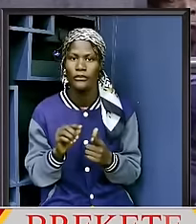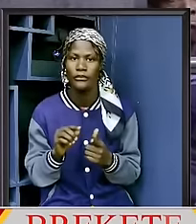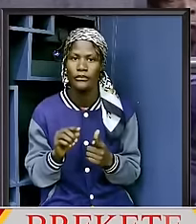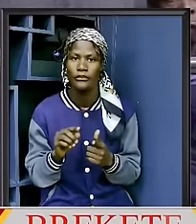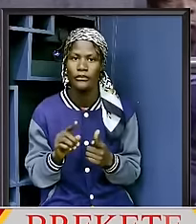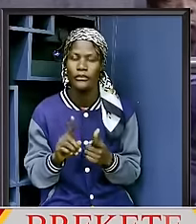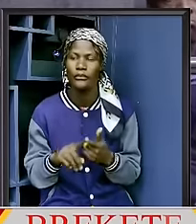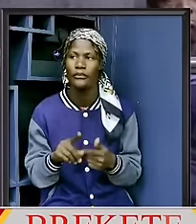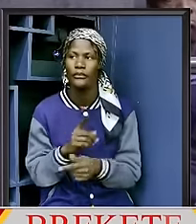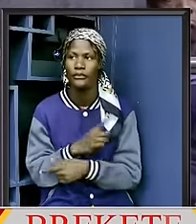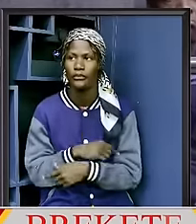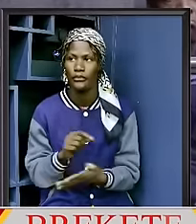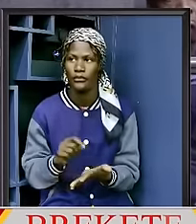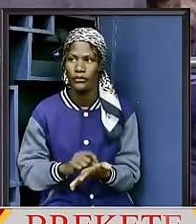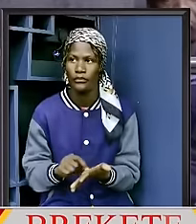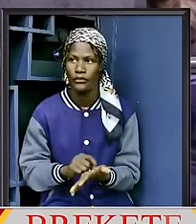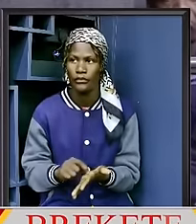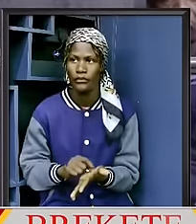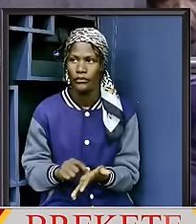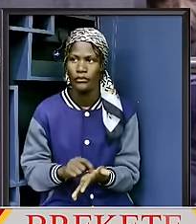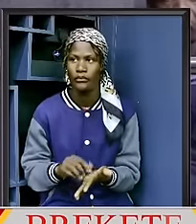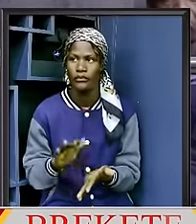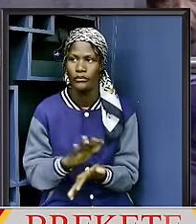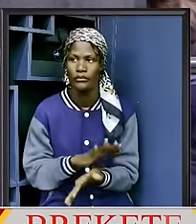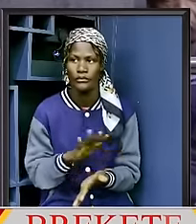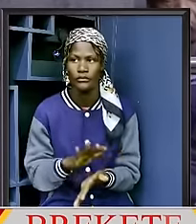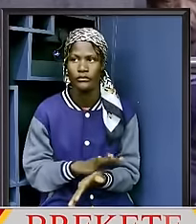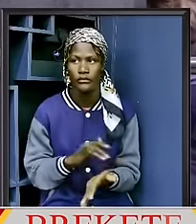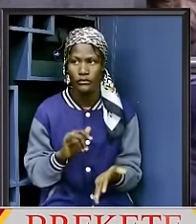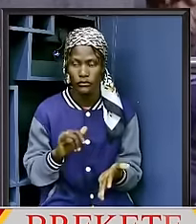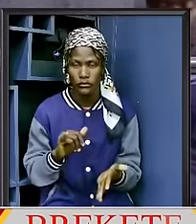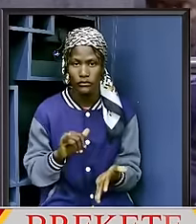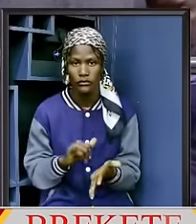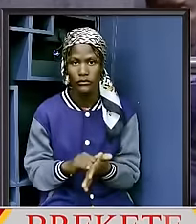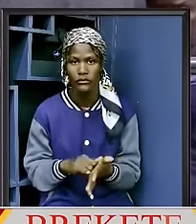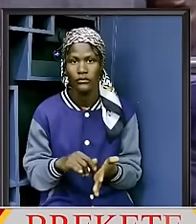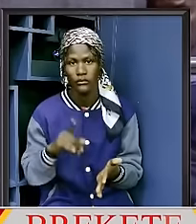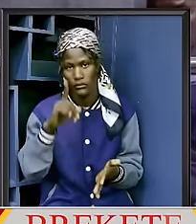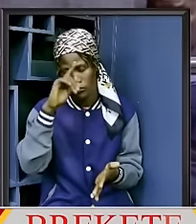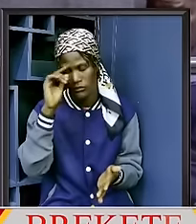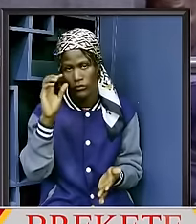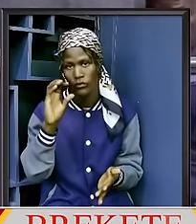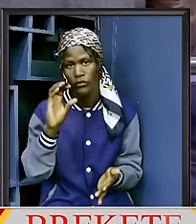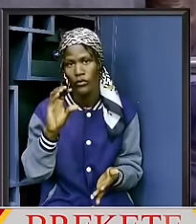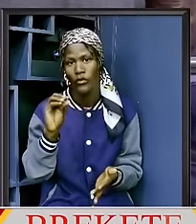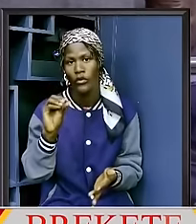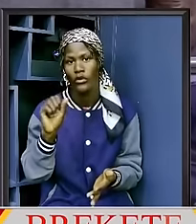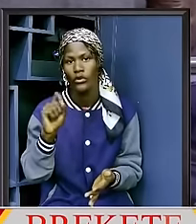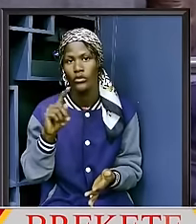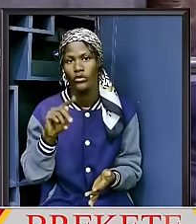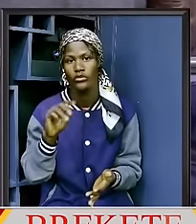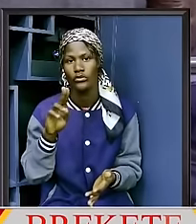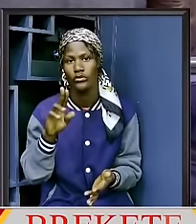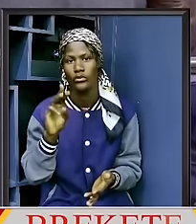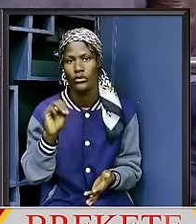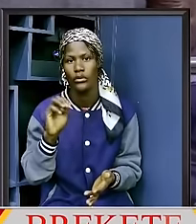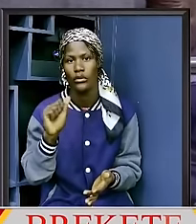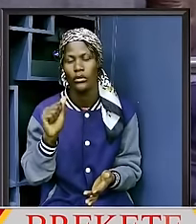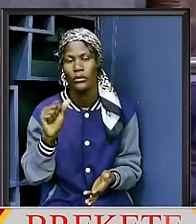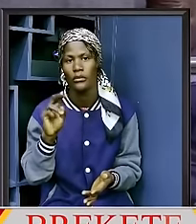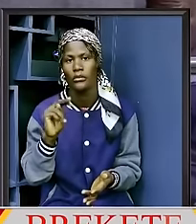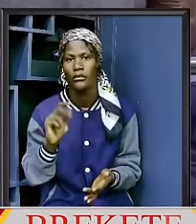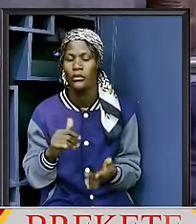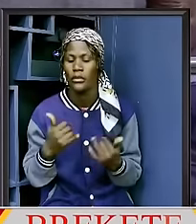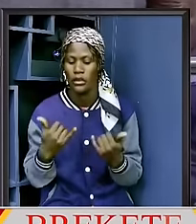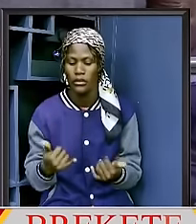said, you must sign on this money, on this name, since they are your customer. I said, I thank God, at least the money was 18 million.